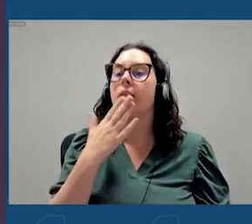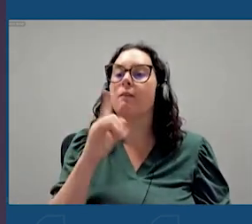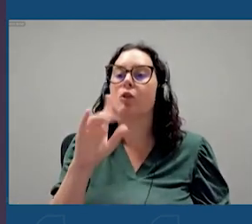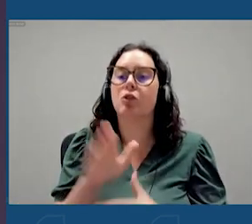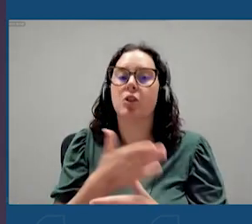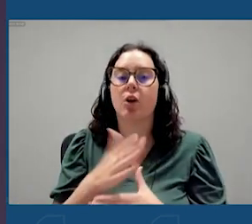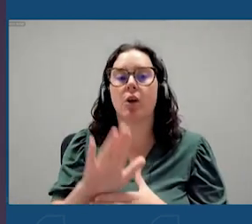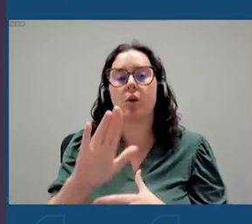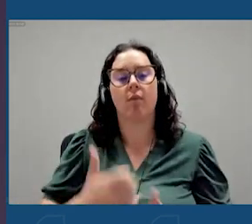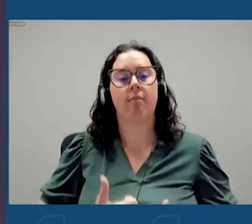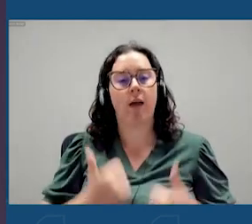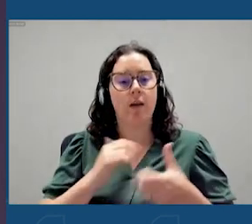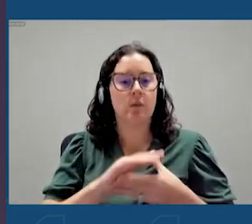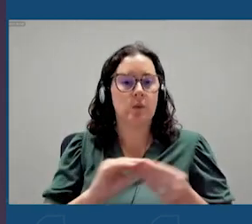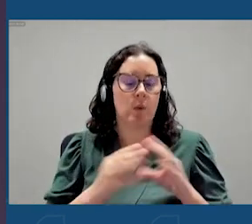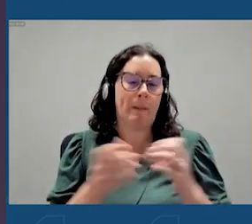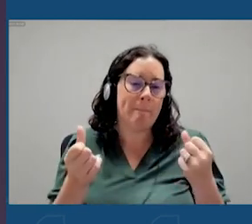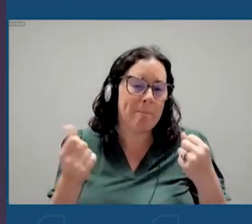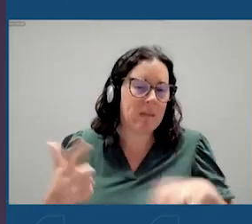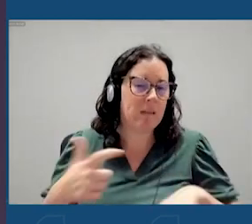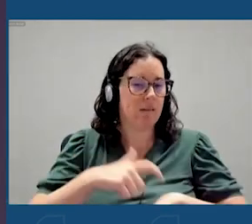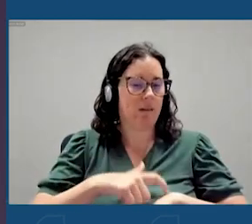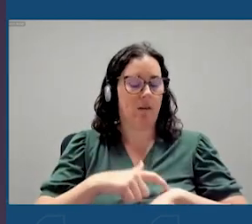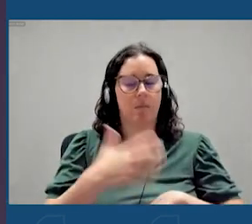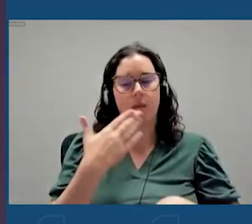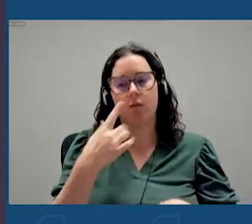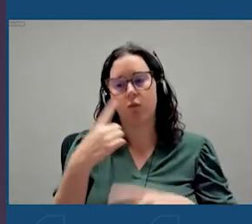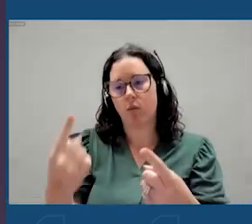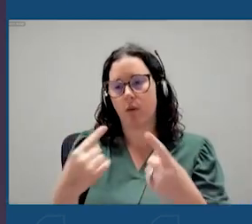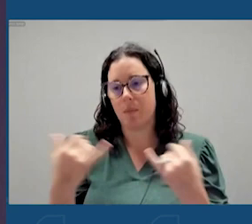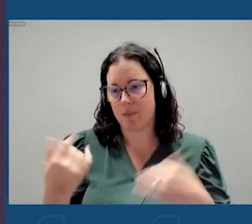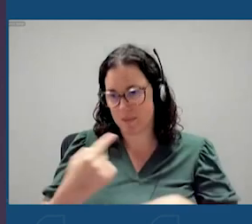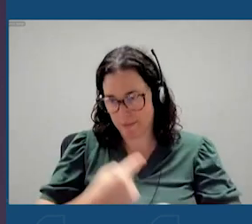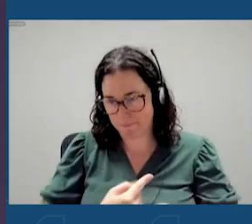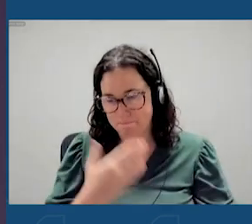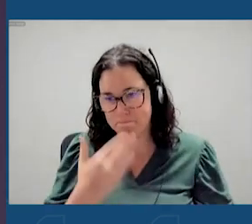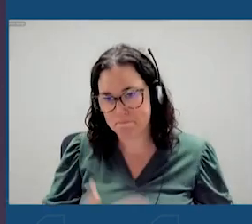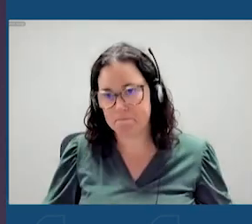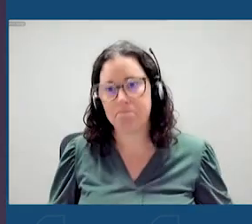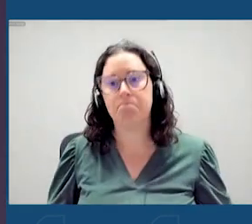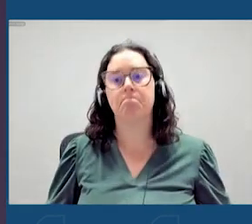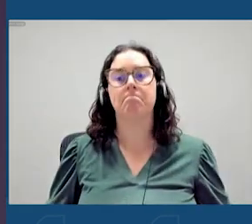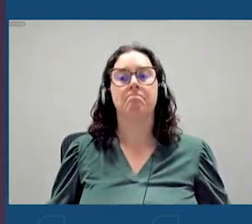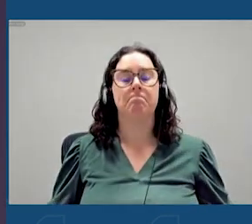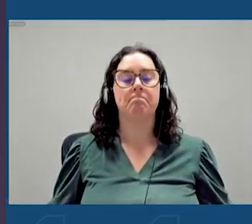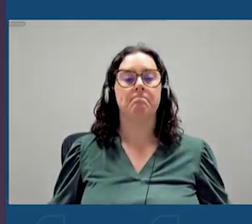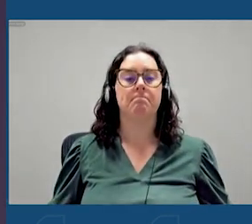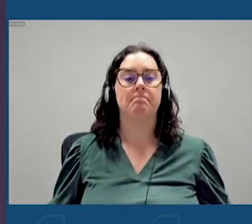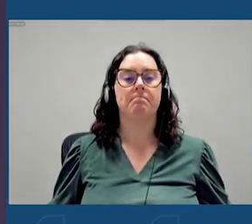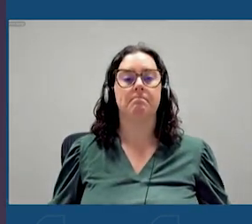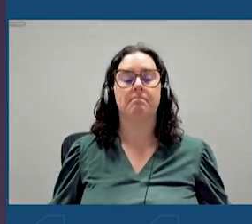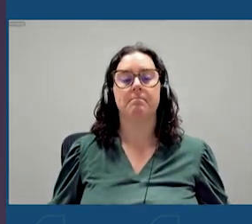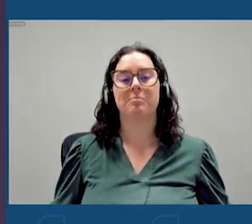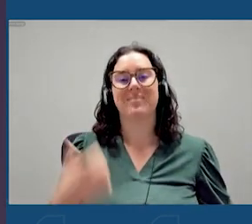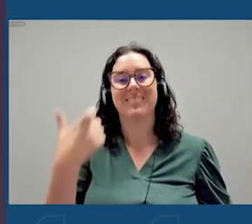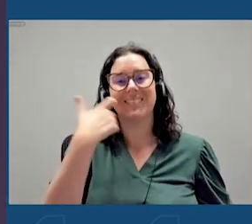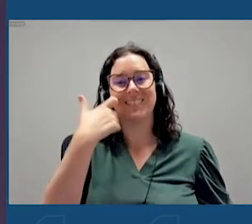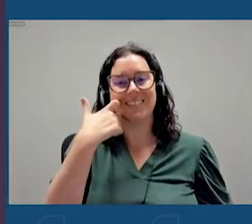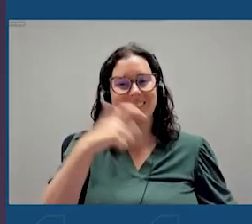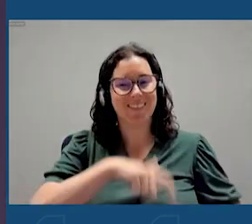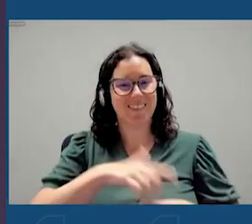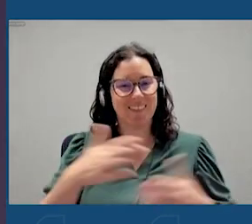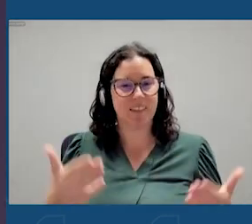times and for being here today. And Last summer when I was here, we toured the